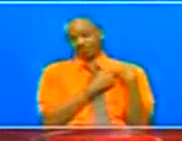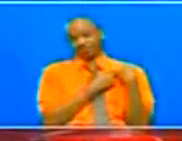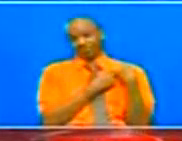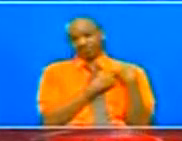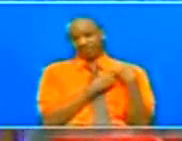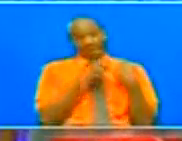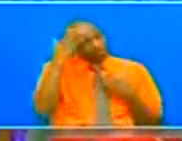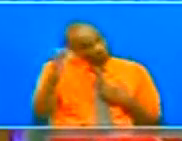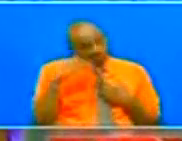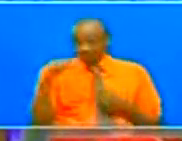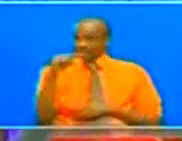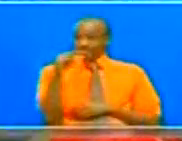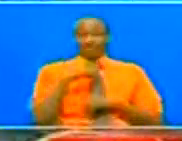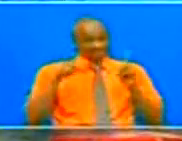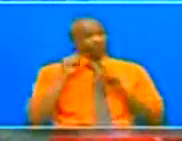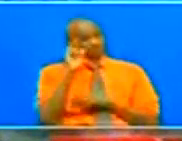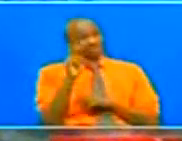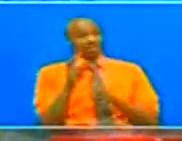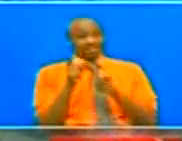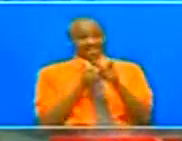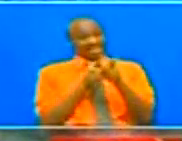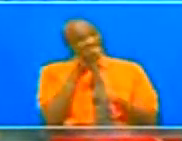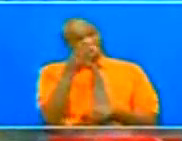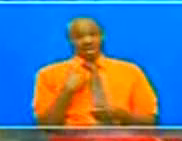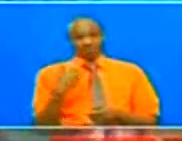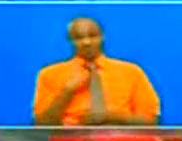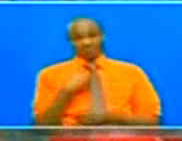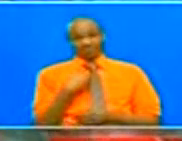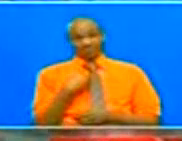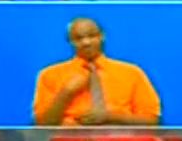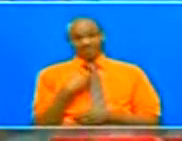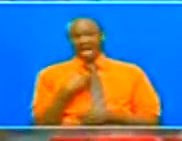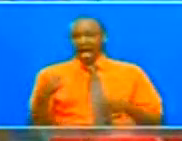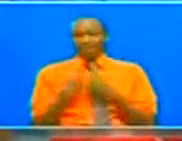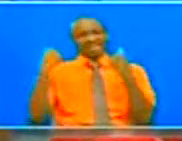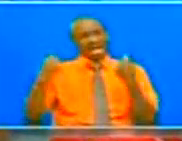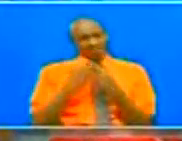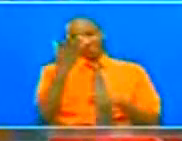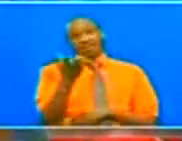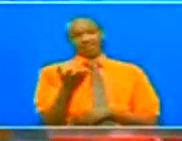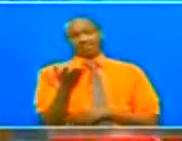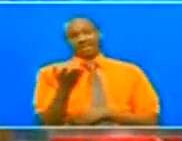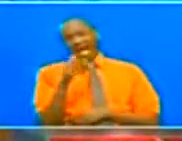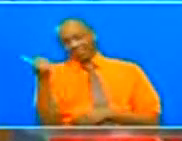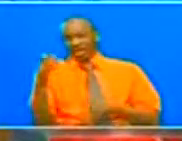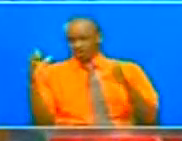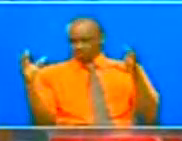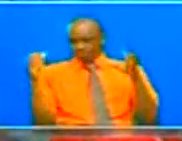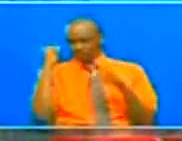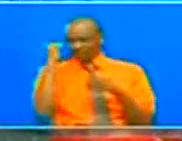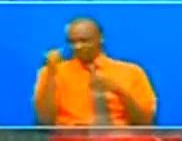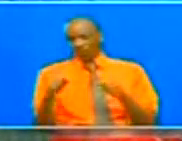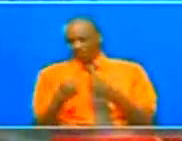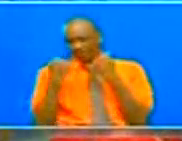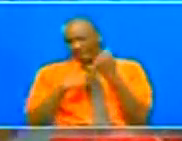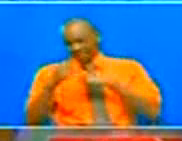don't know about Garissa, but if you look at Mandera, there is always a nexus, you know, between attacks and certain political events that are